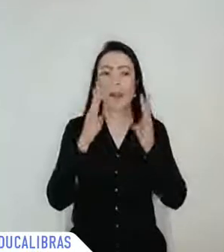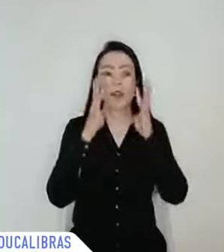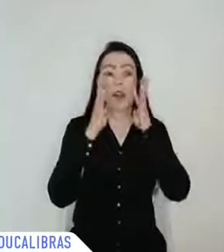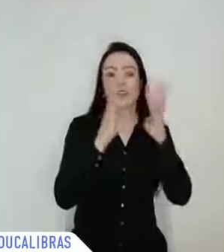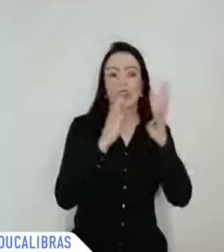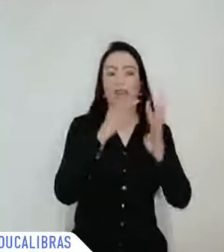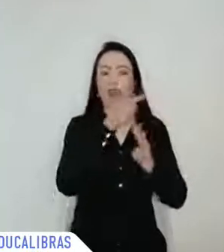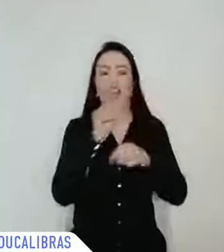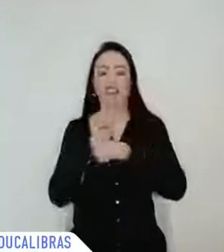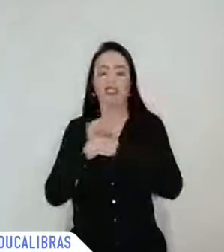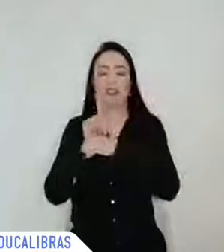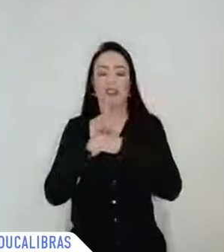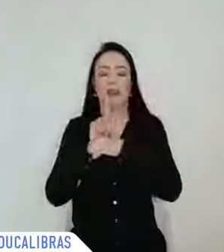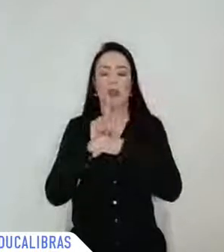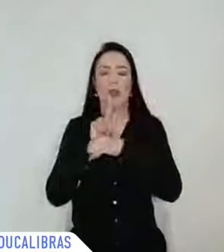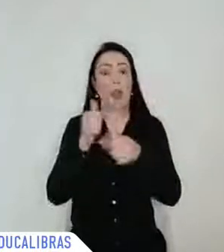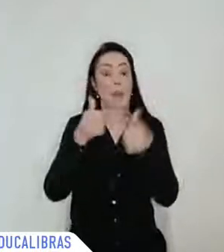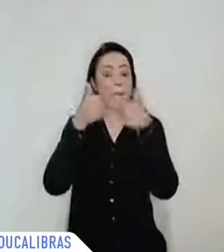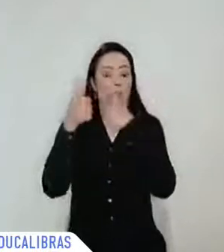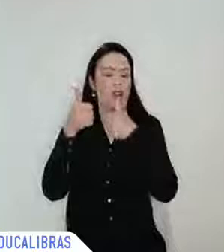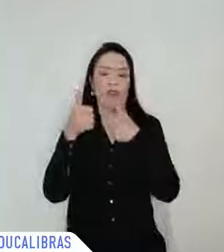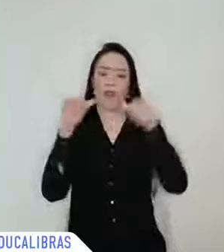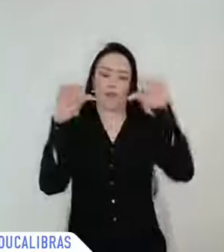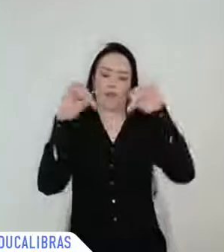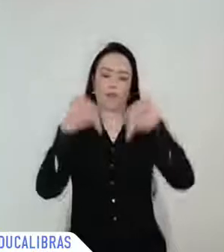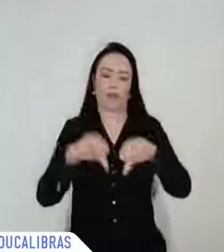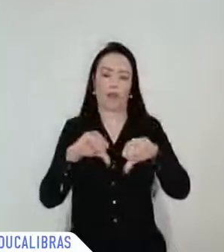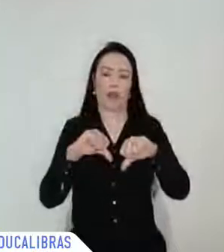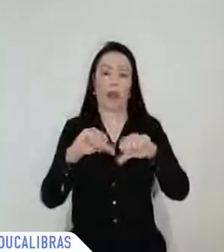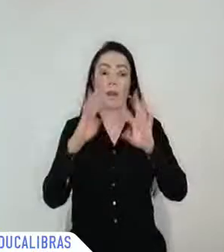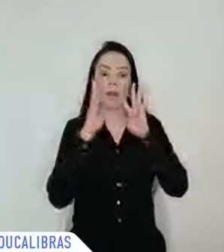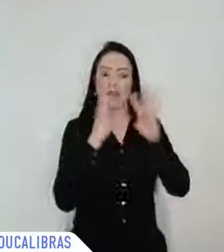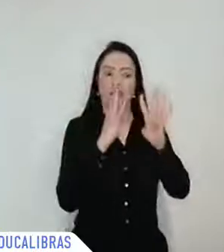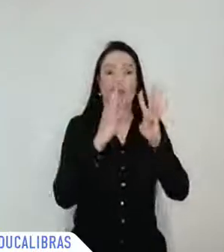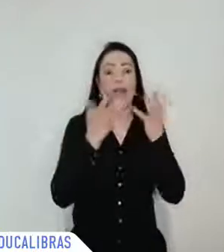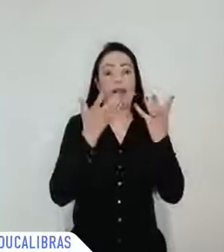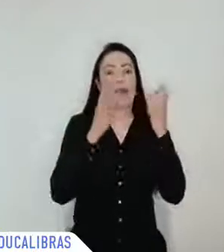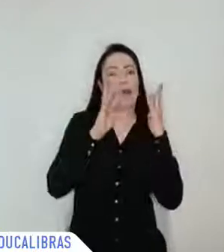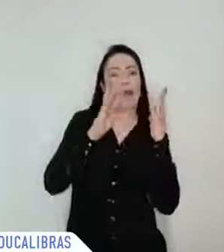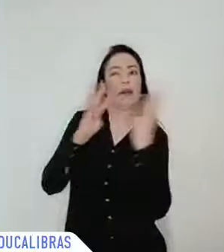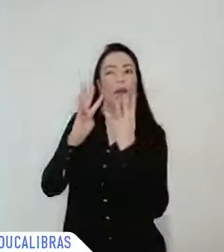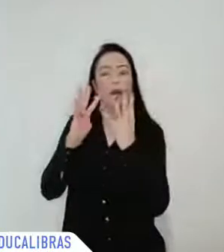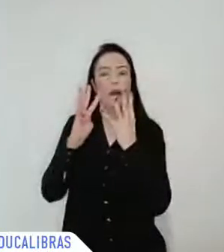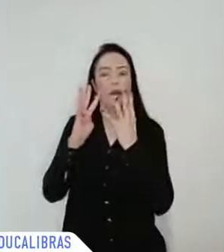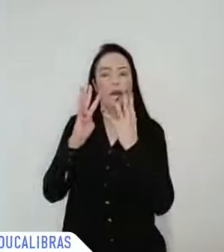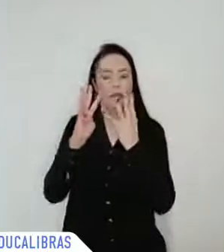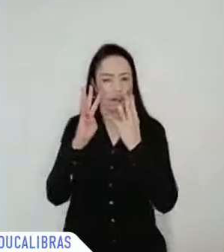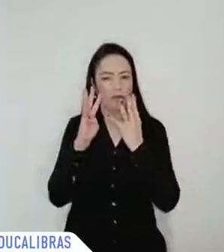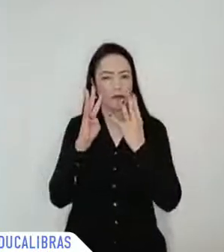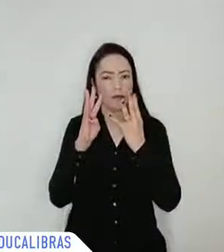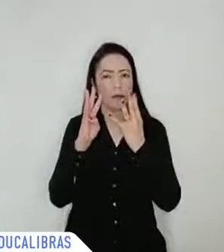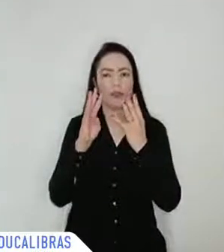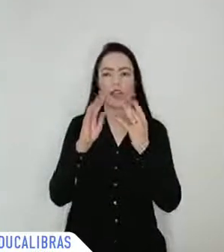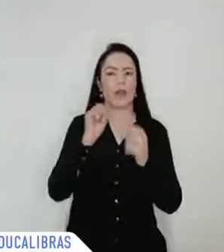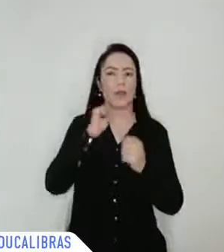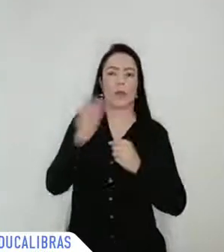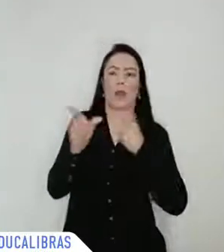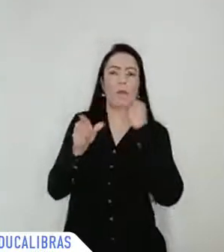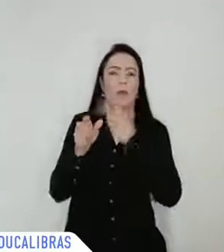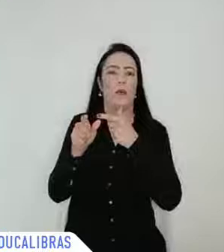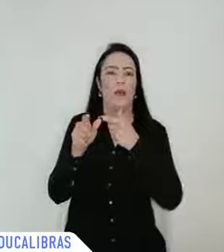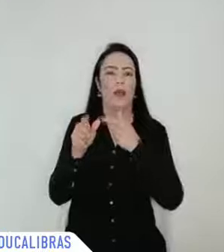of the pandemics, trying to call attention away from the disastrous strategy used